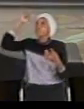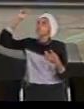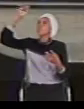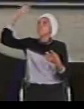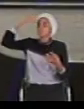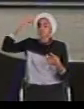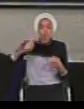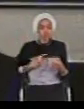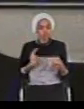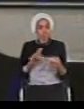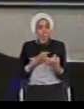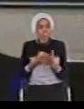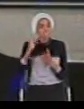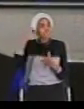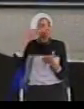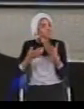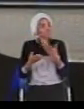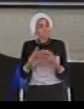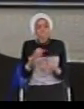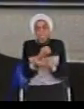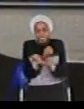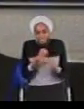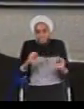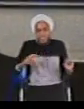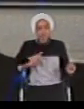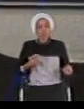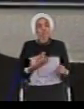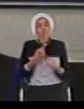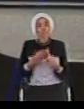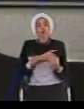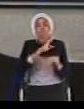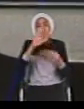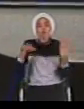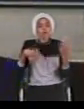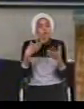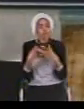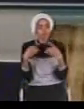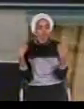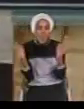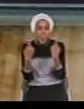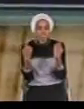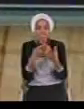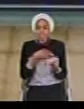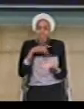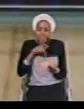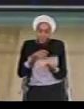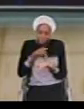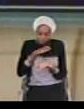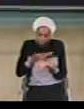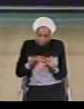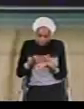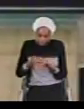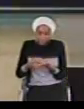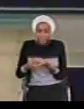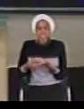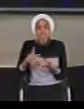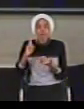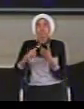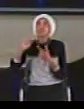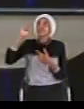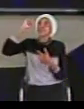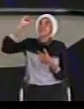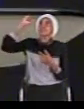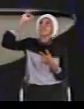might redeem us from all iniquity and purify unto himself